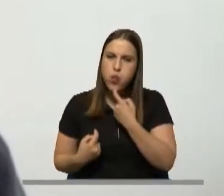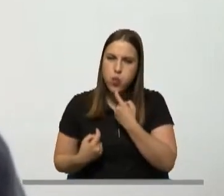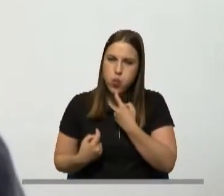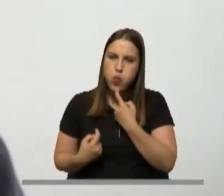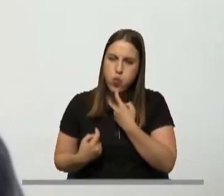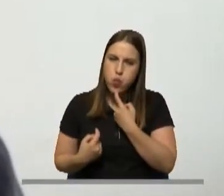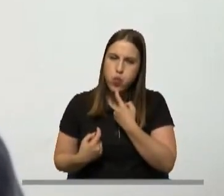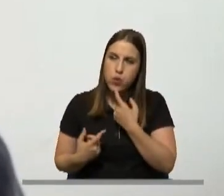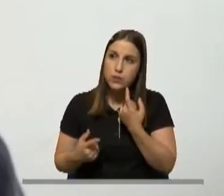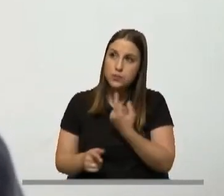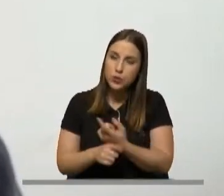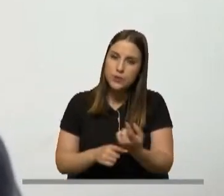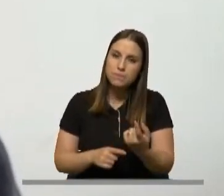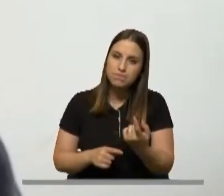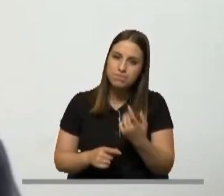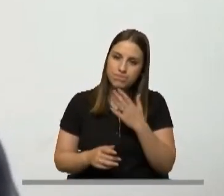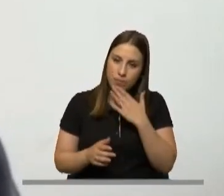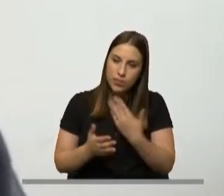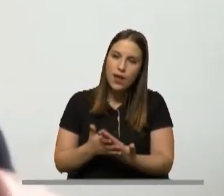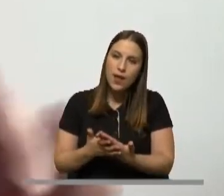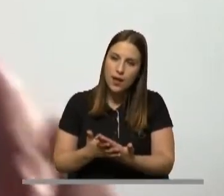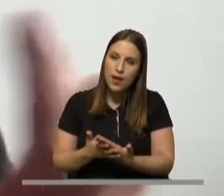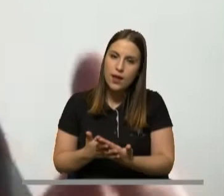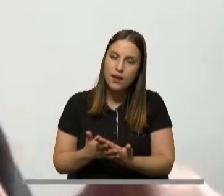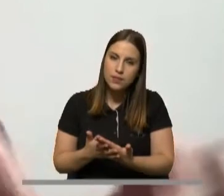it reduces epistemic